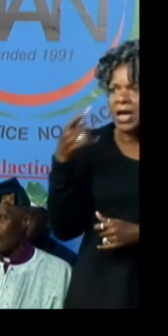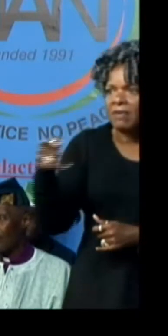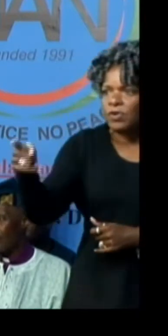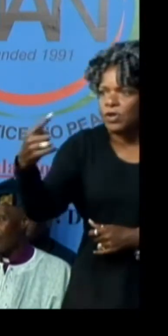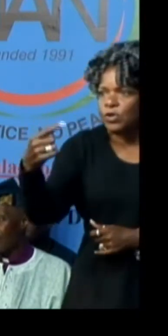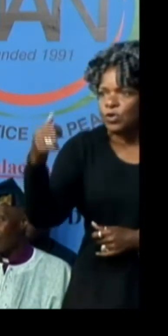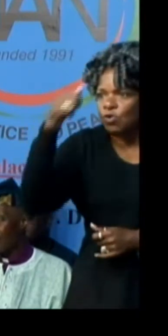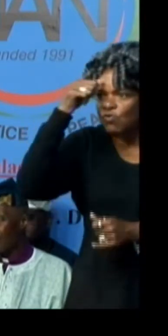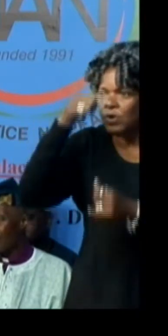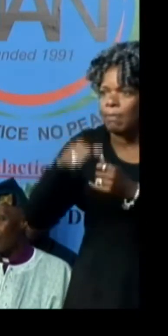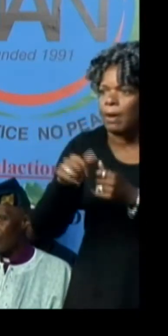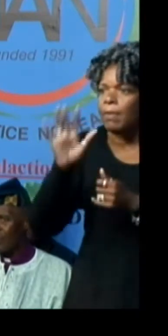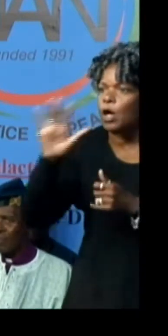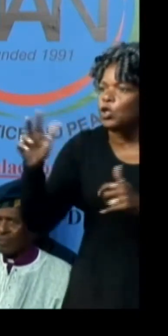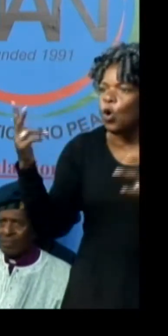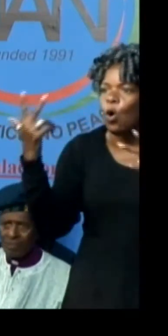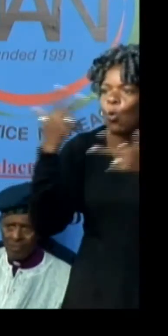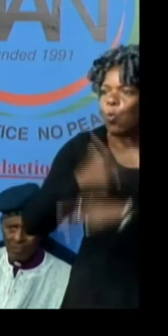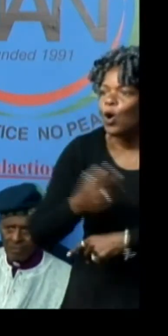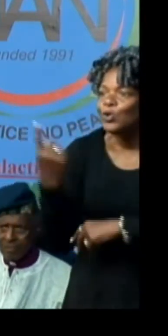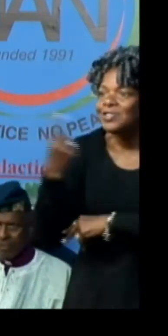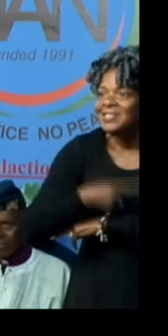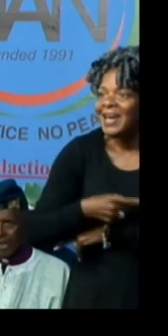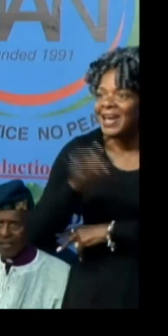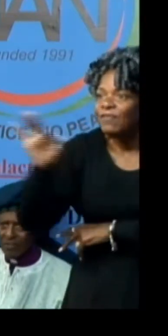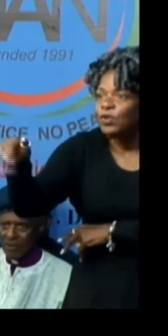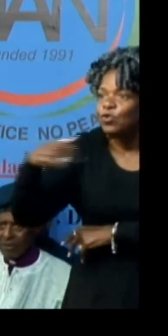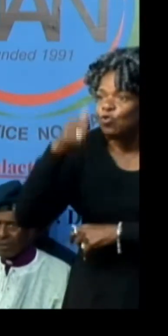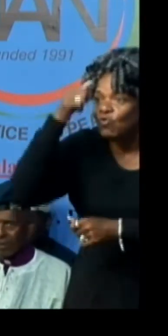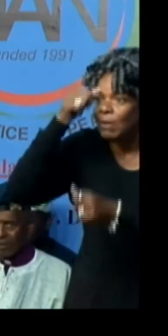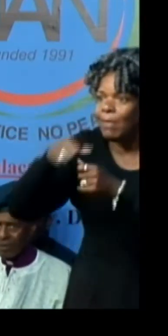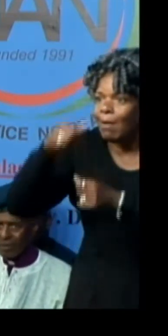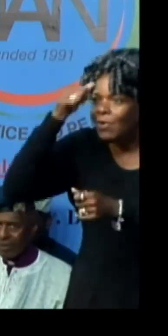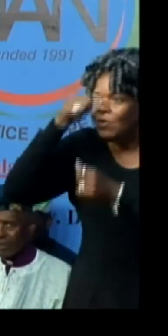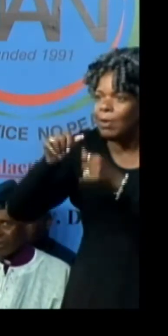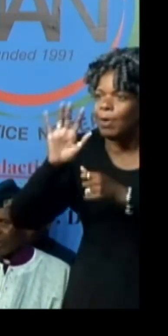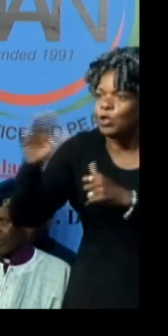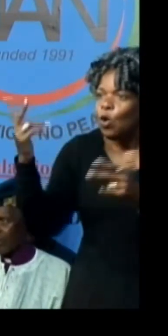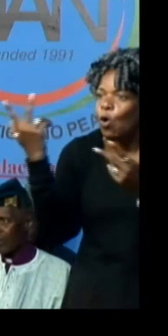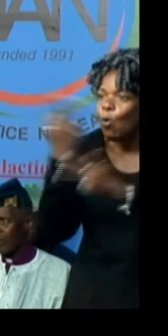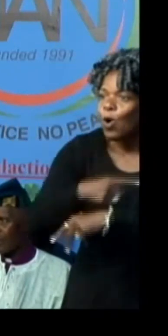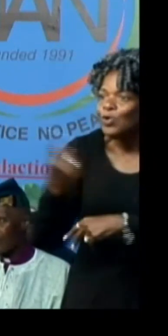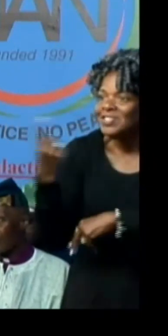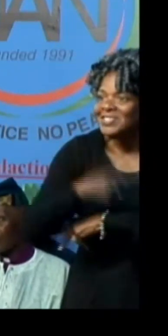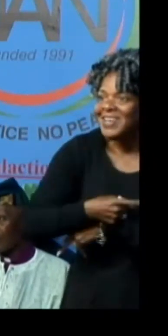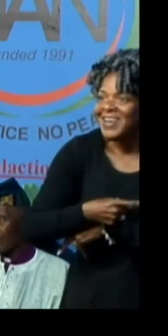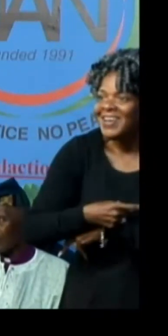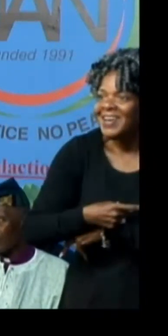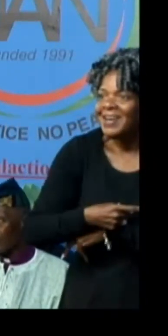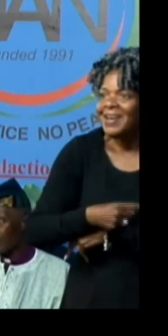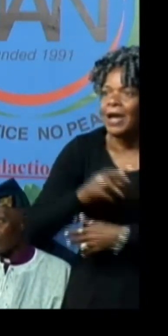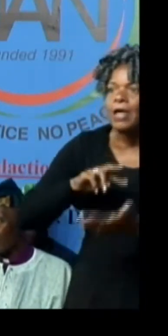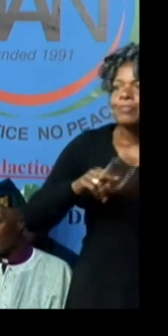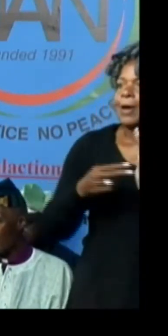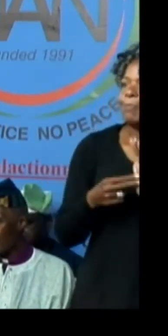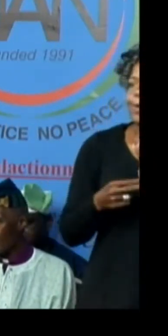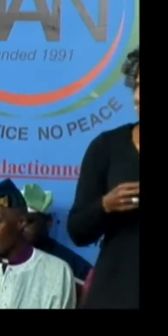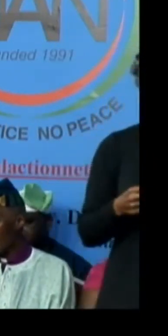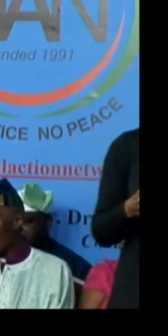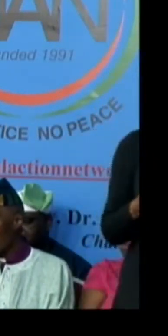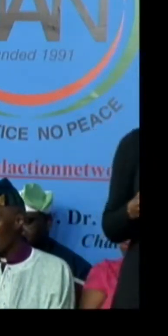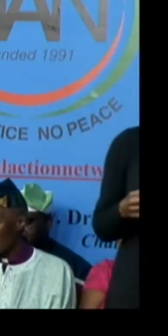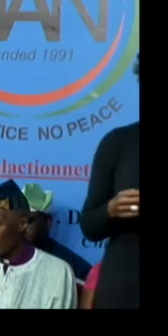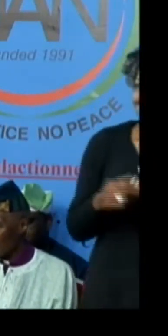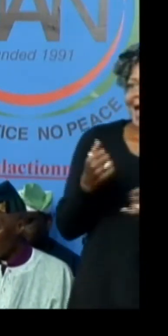Because whatever you've been through, God brought you through. And why did God bring you through? He didn't bring you through the